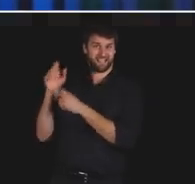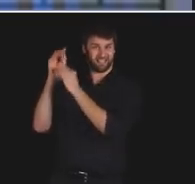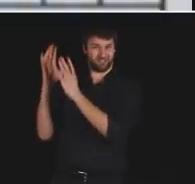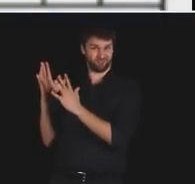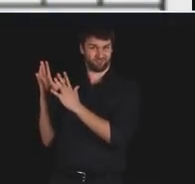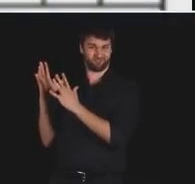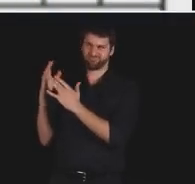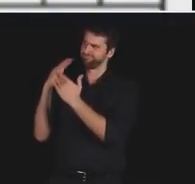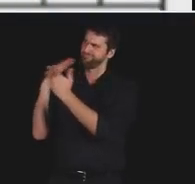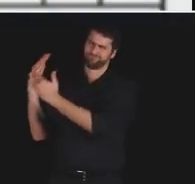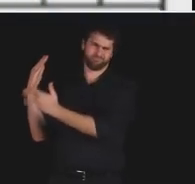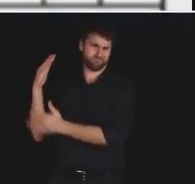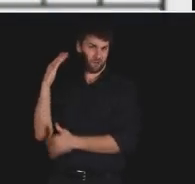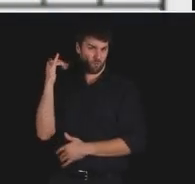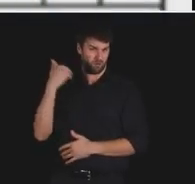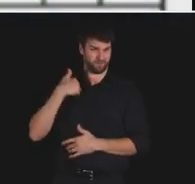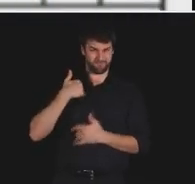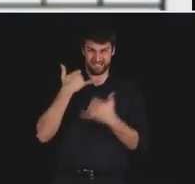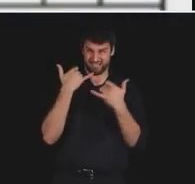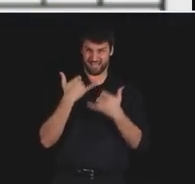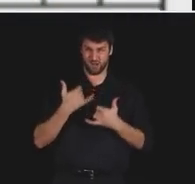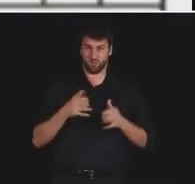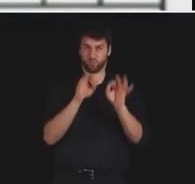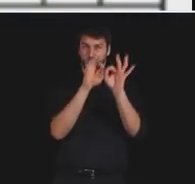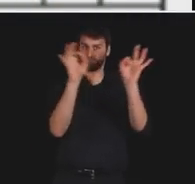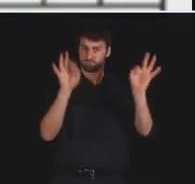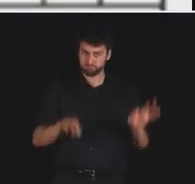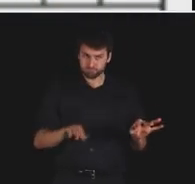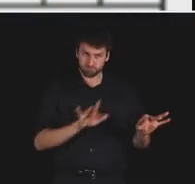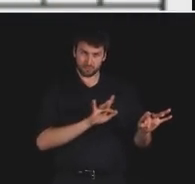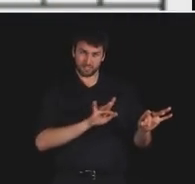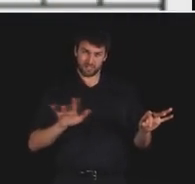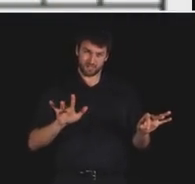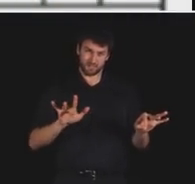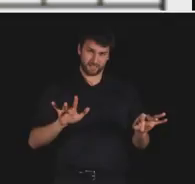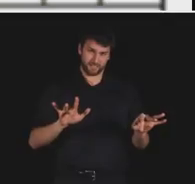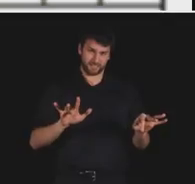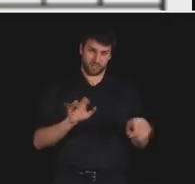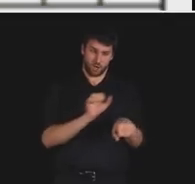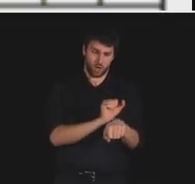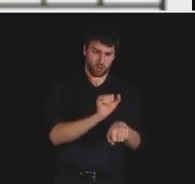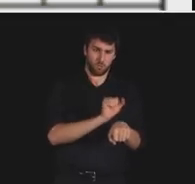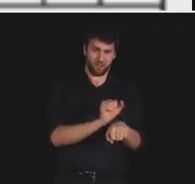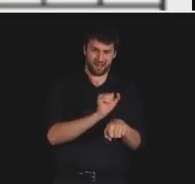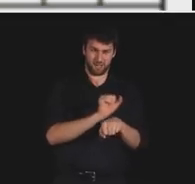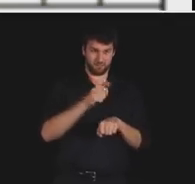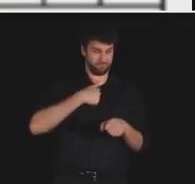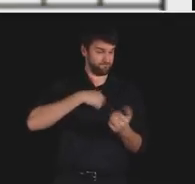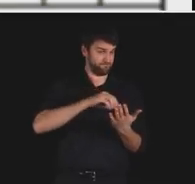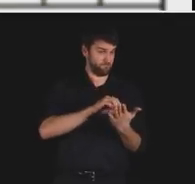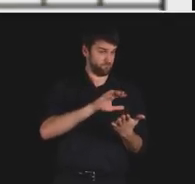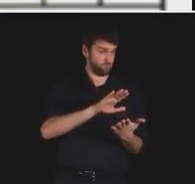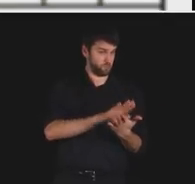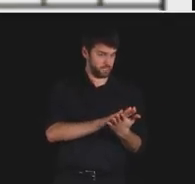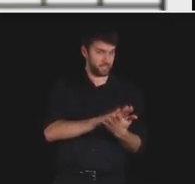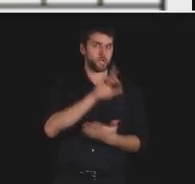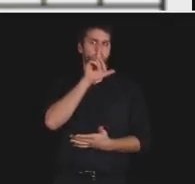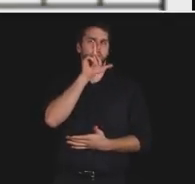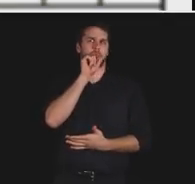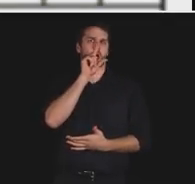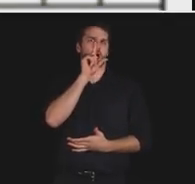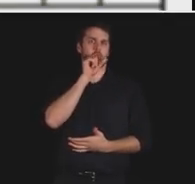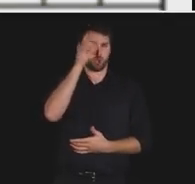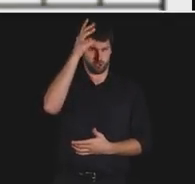when I fill out immigration forms visiting new countries under the space for occupation, I tend to just write